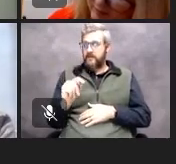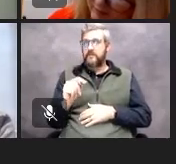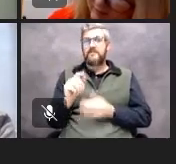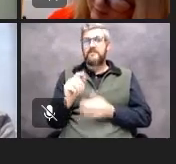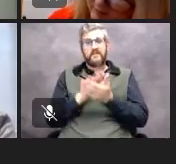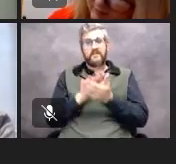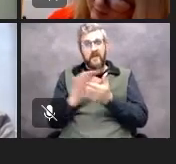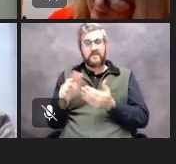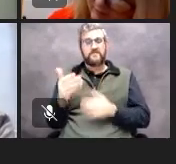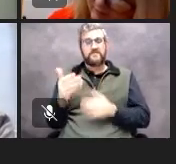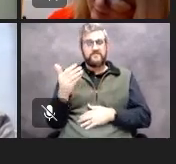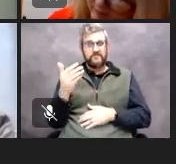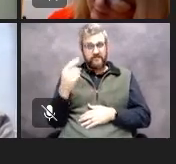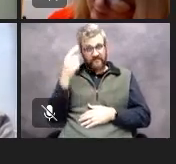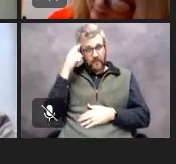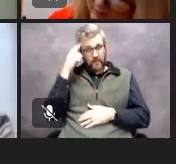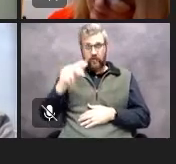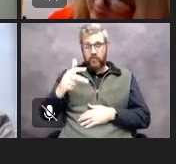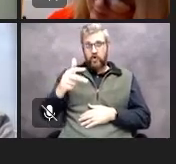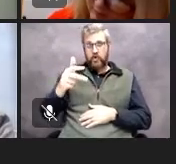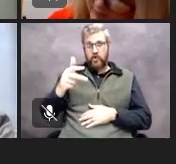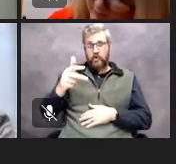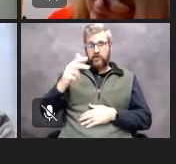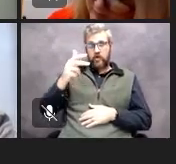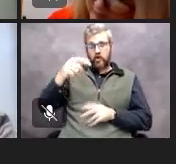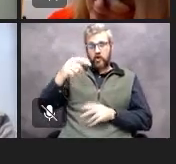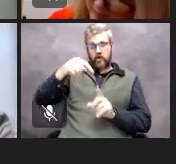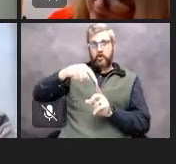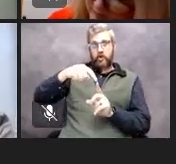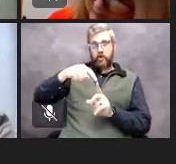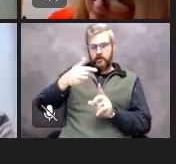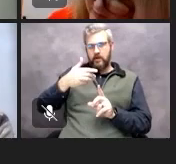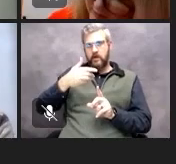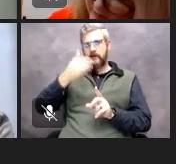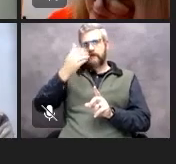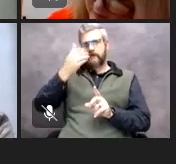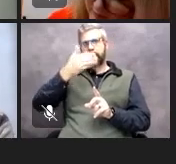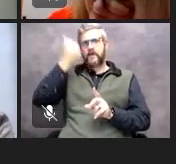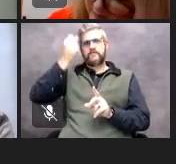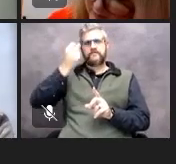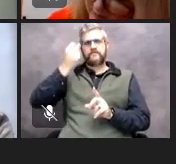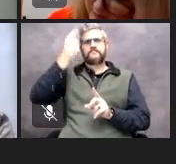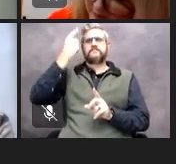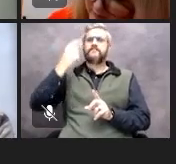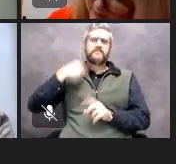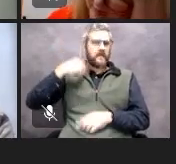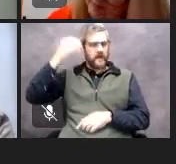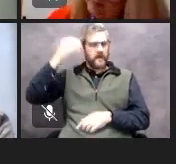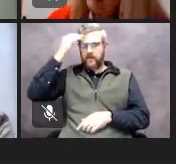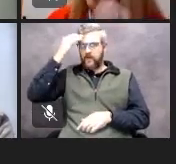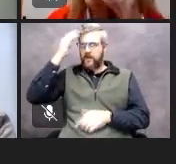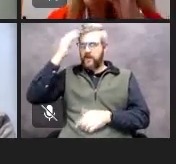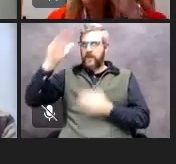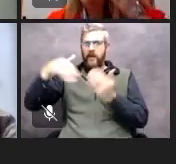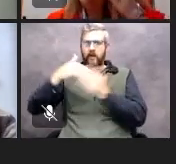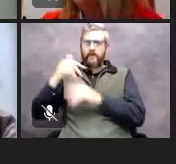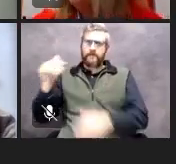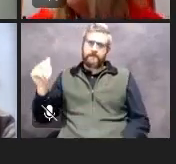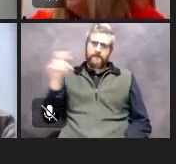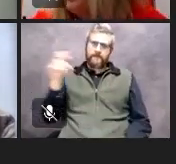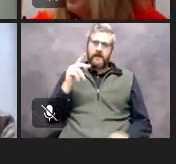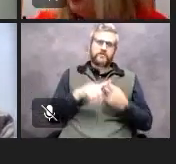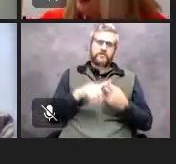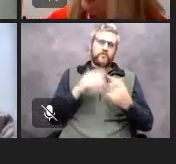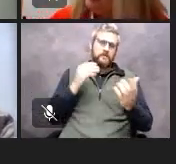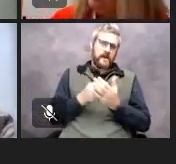nice for 3rd grade at least, to get a better grasp of what, and I know it all comes back to money because the test takes